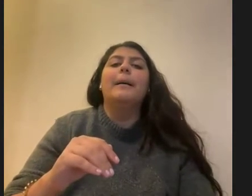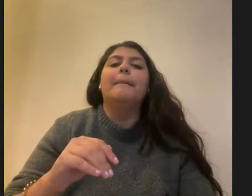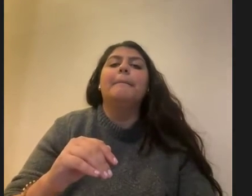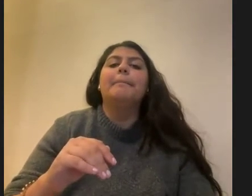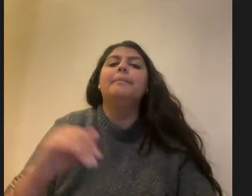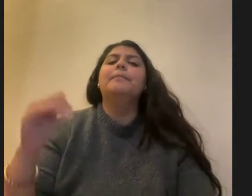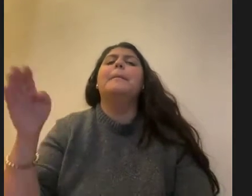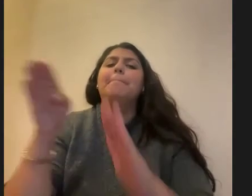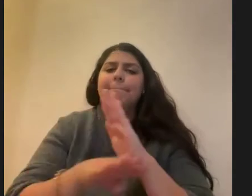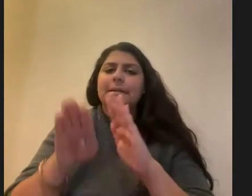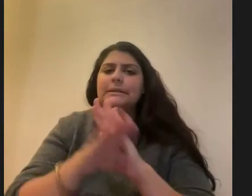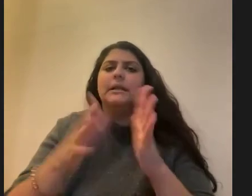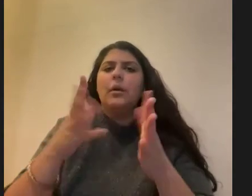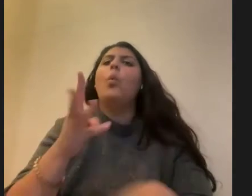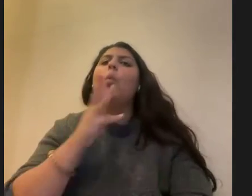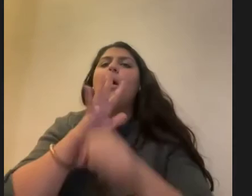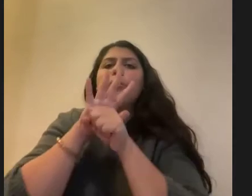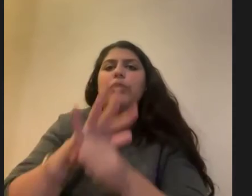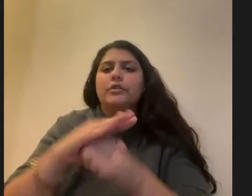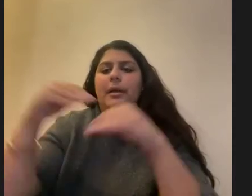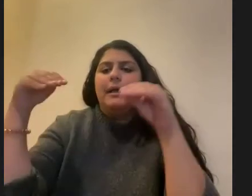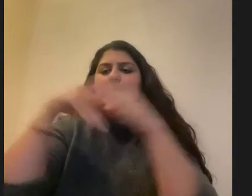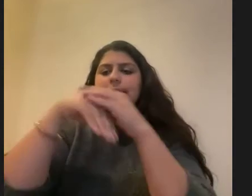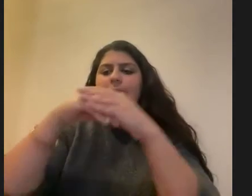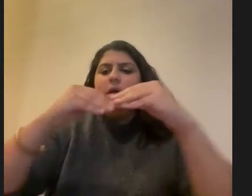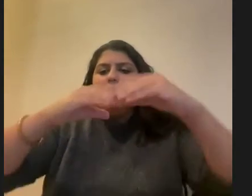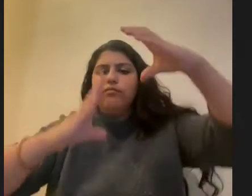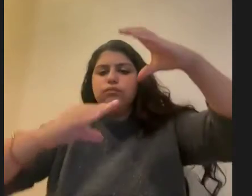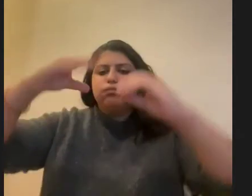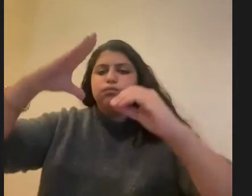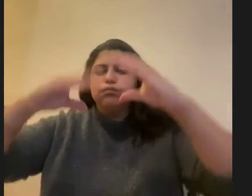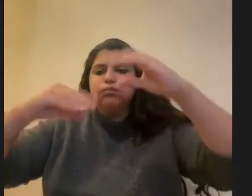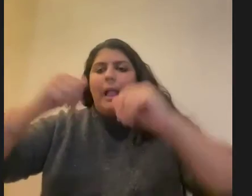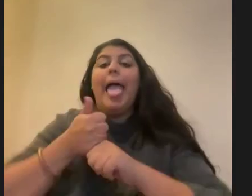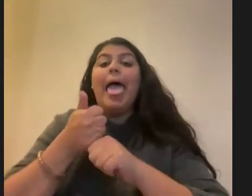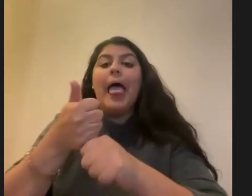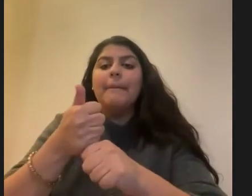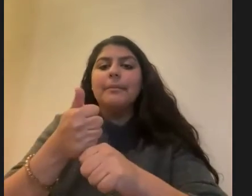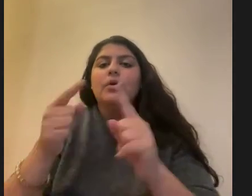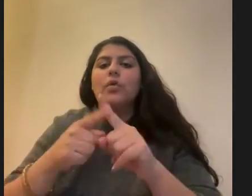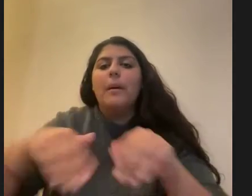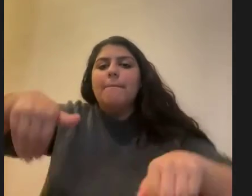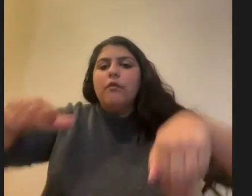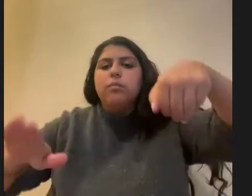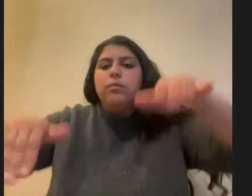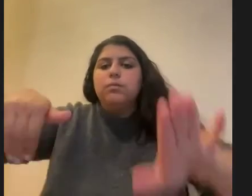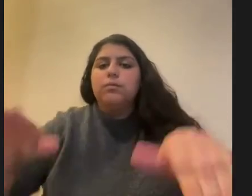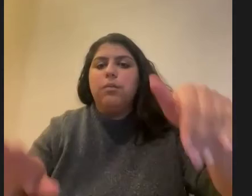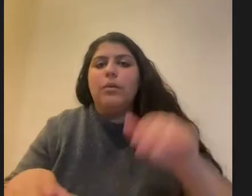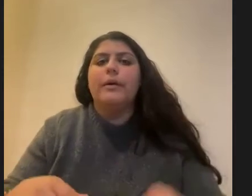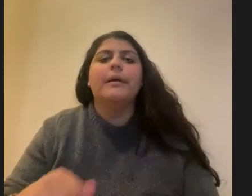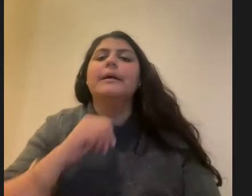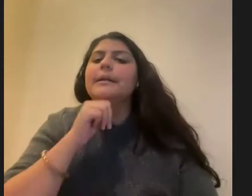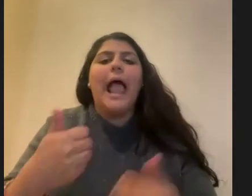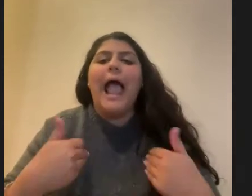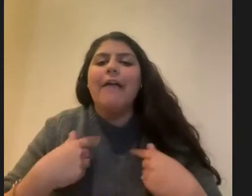basically it's like water pressure internally helps them like push things up and down and over. So instead of having these like pulley systems that